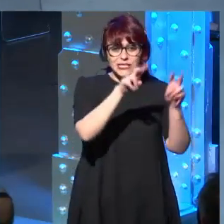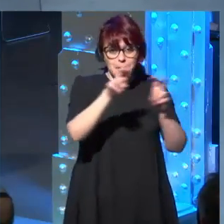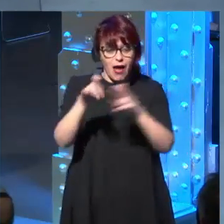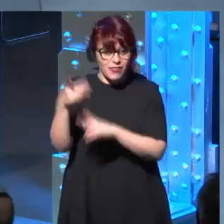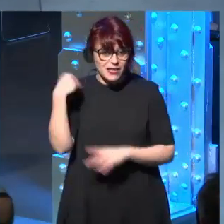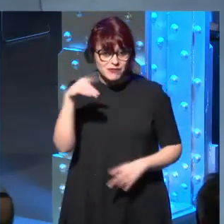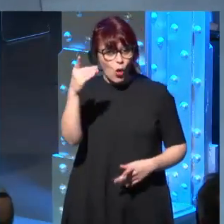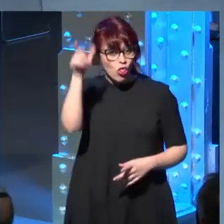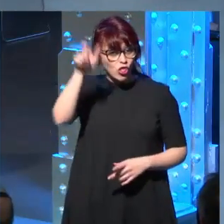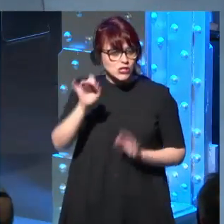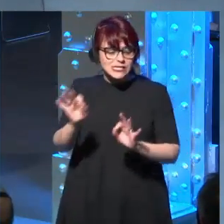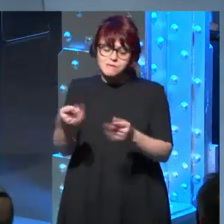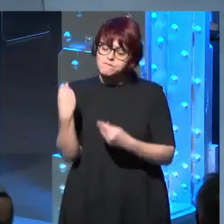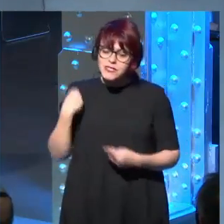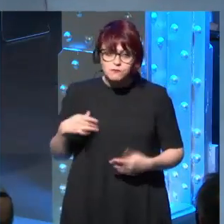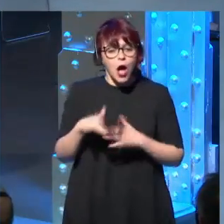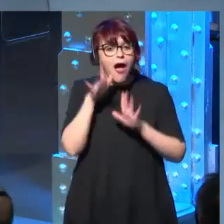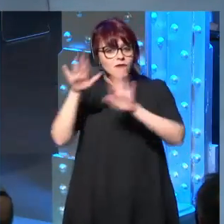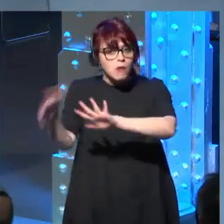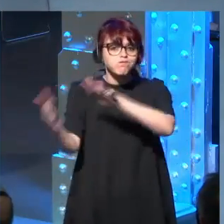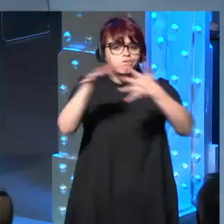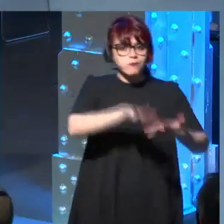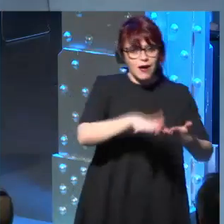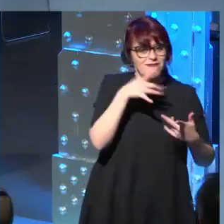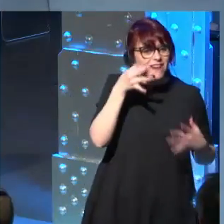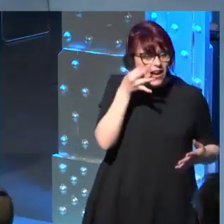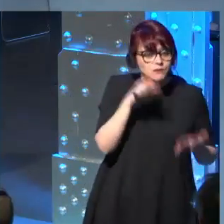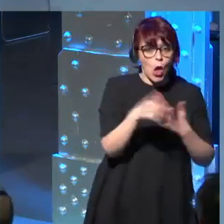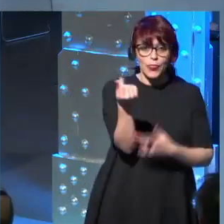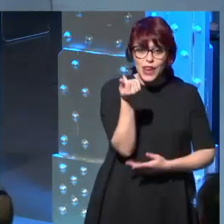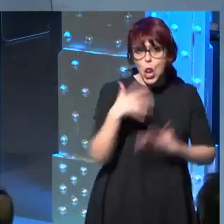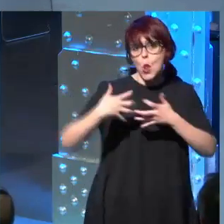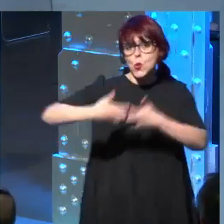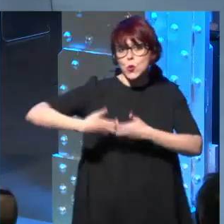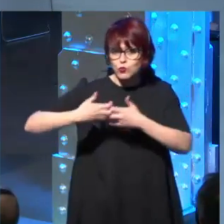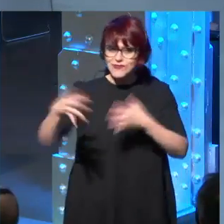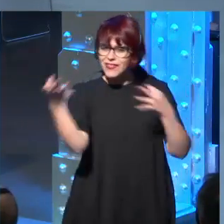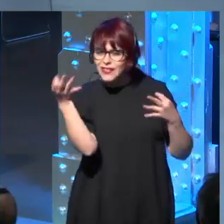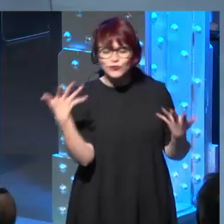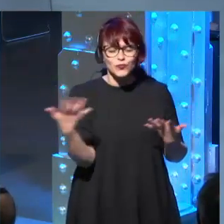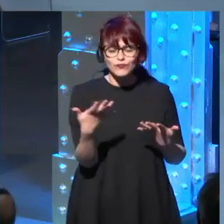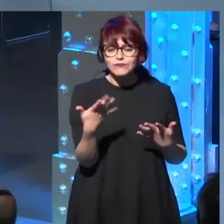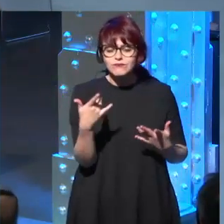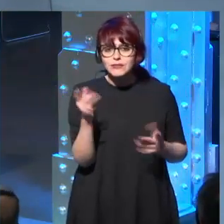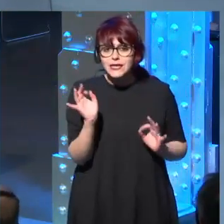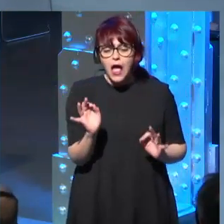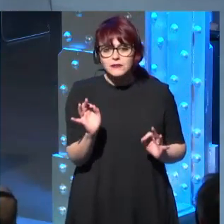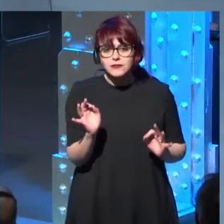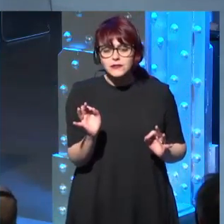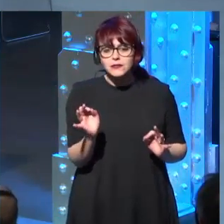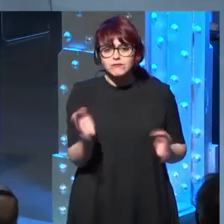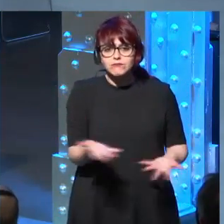to realism, money, struggling, very petty details, it goes to the other side, again, big